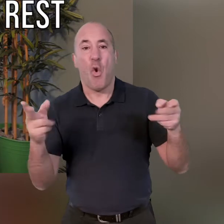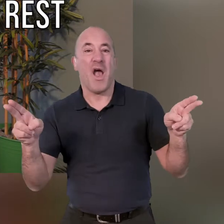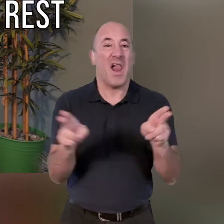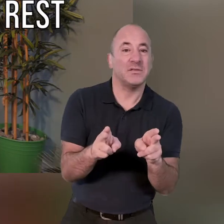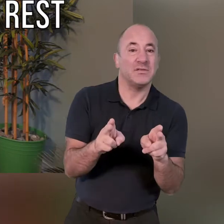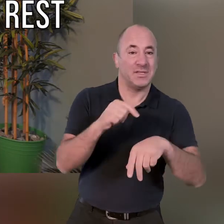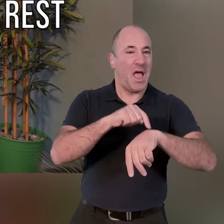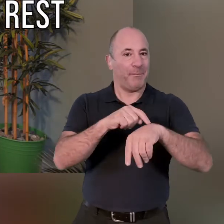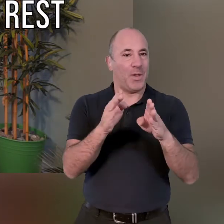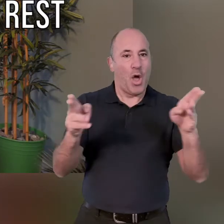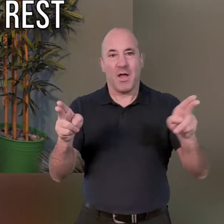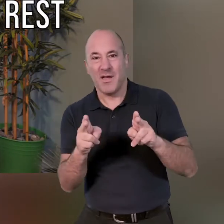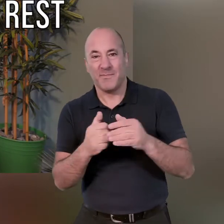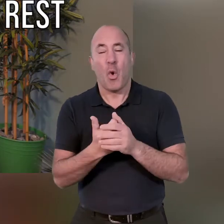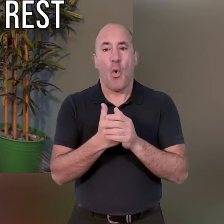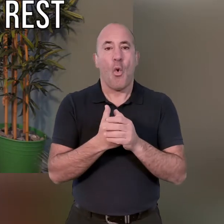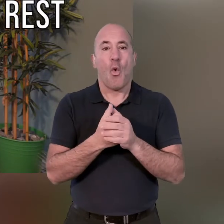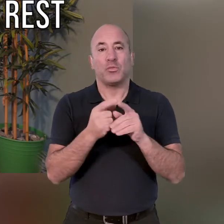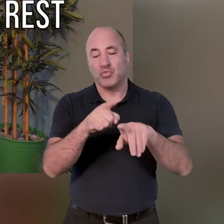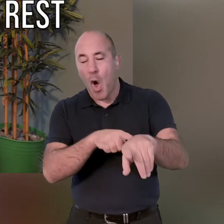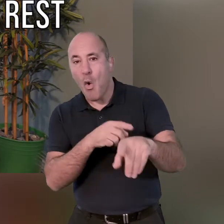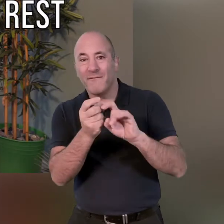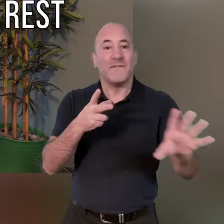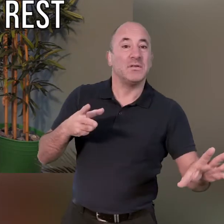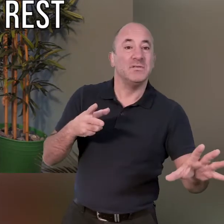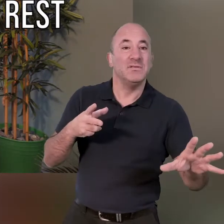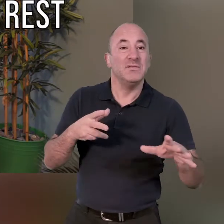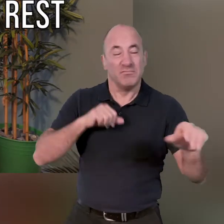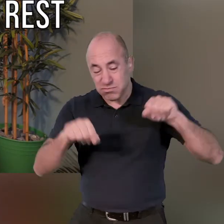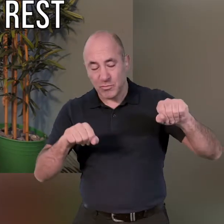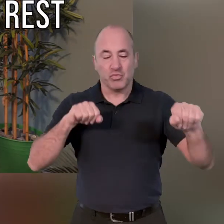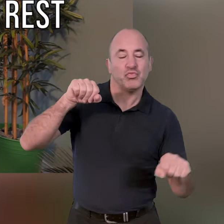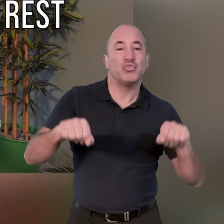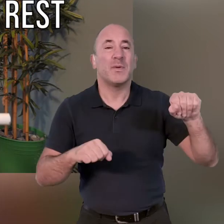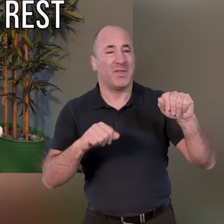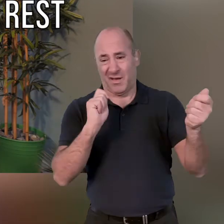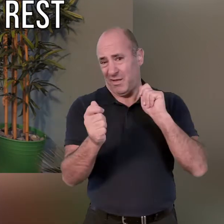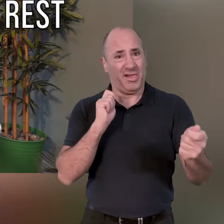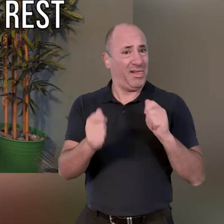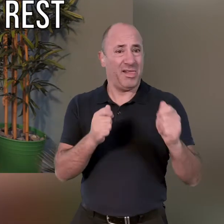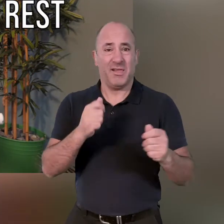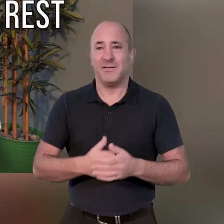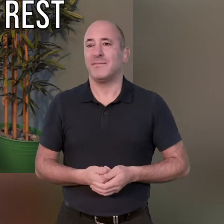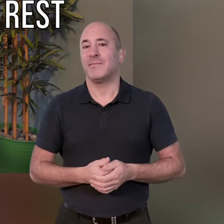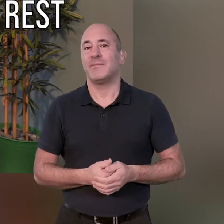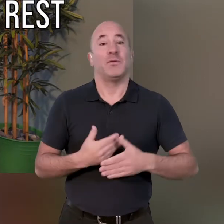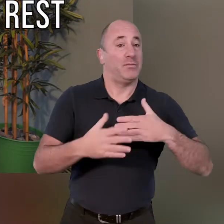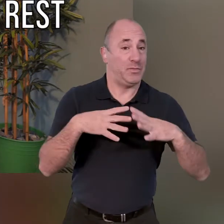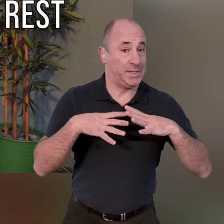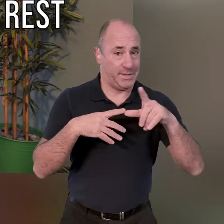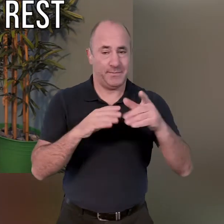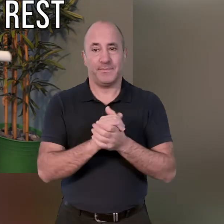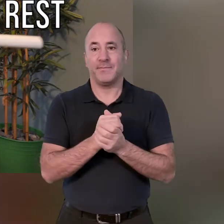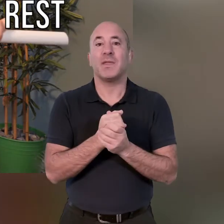time. And also we can change our pace as well. So we can go faster or we can go slower. Anyway, forwards